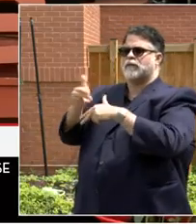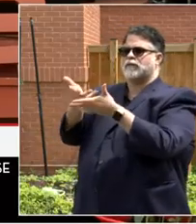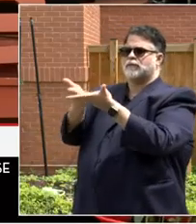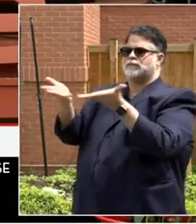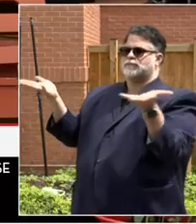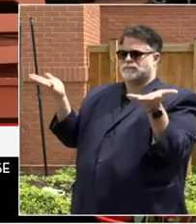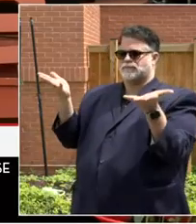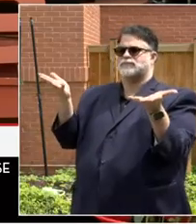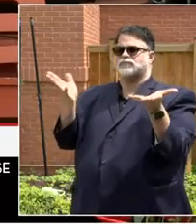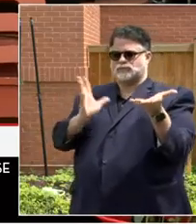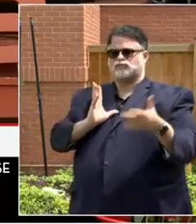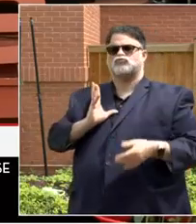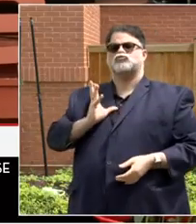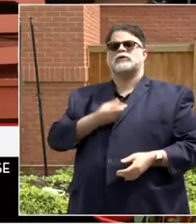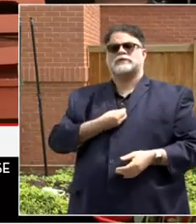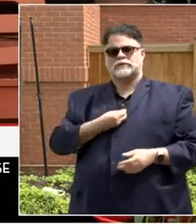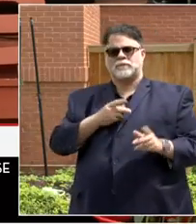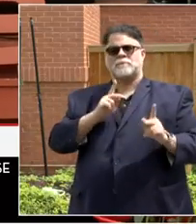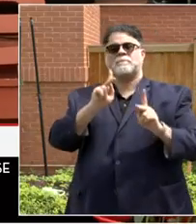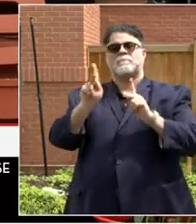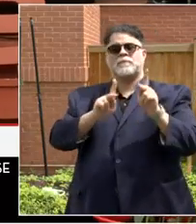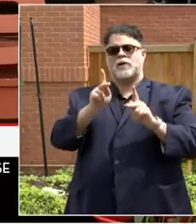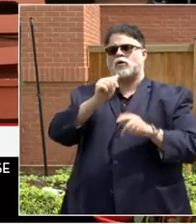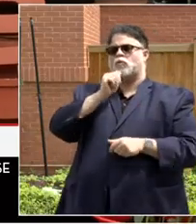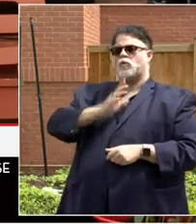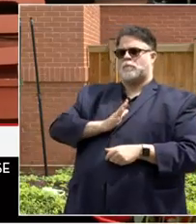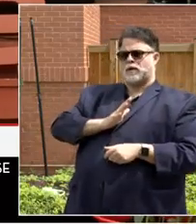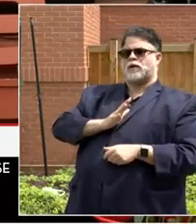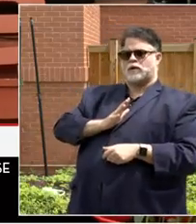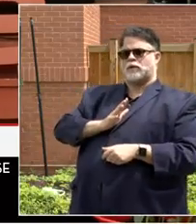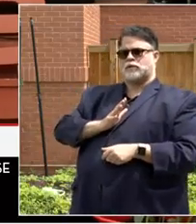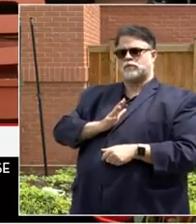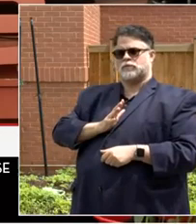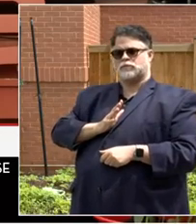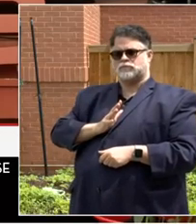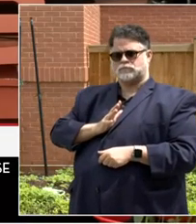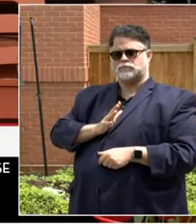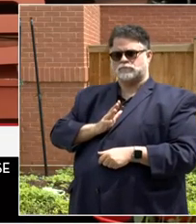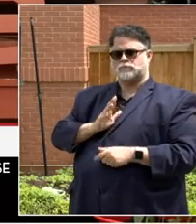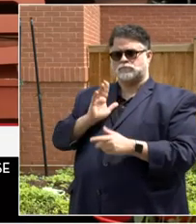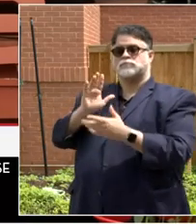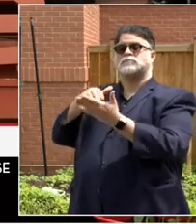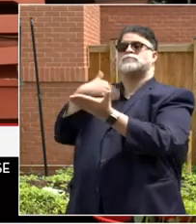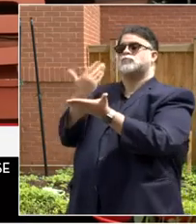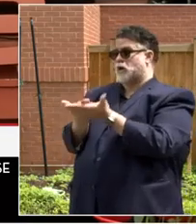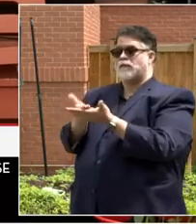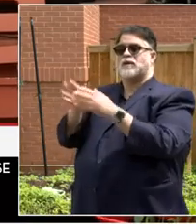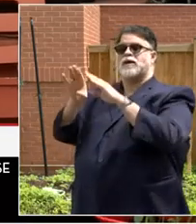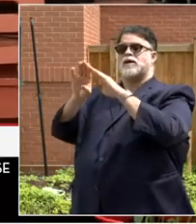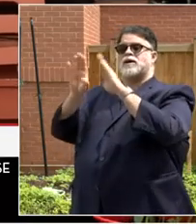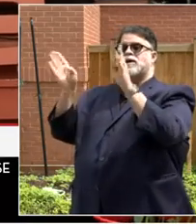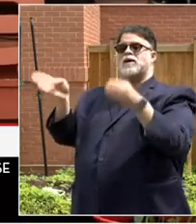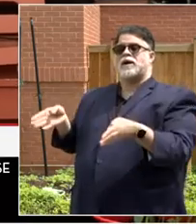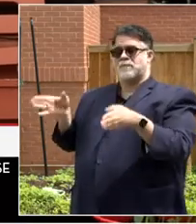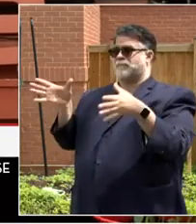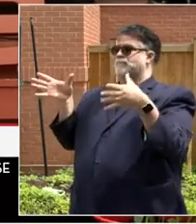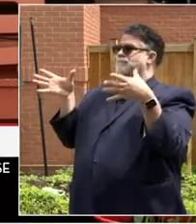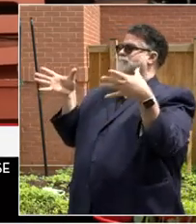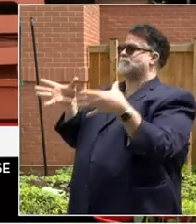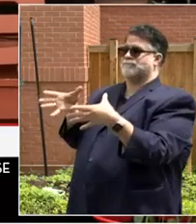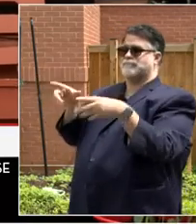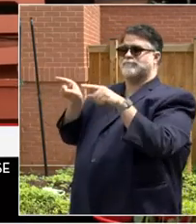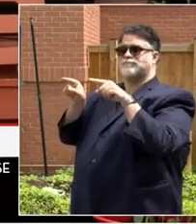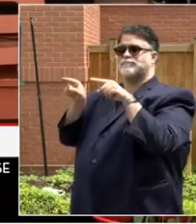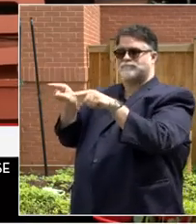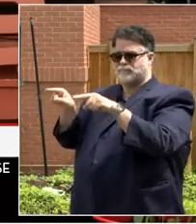called me for help from prison. And when she came home, she pulled the leaders of Checker together, and we started something special, but it would not have